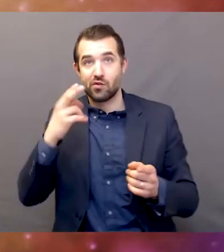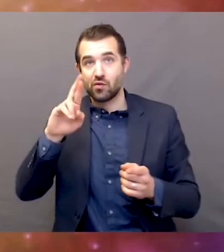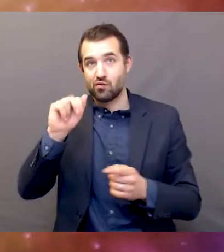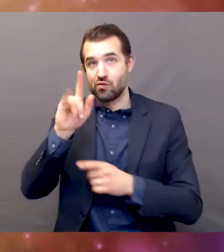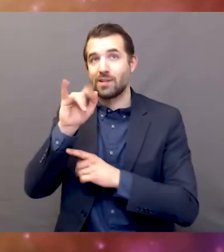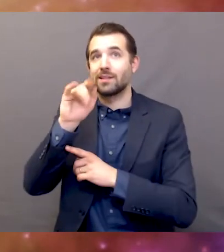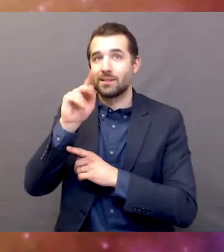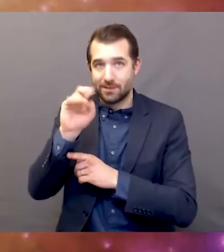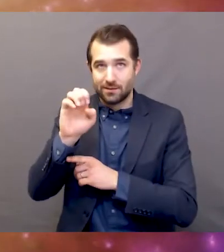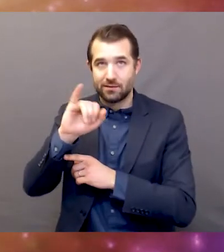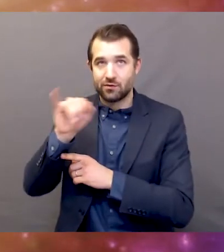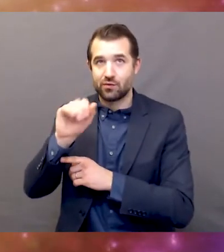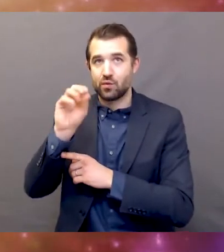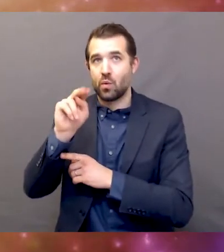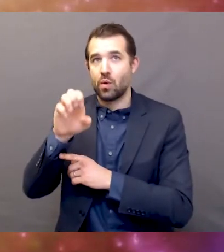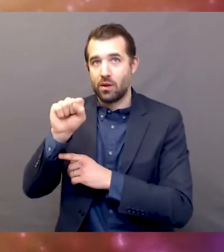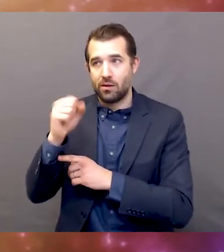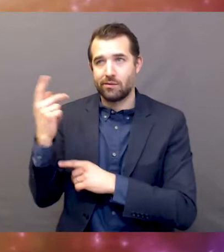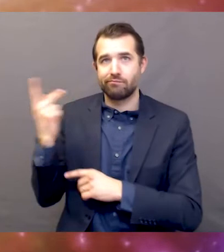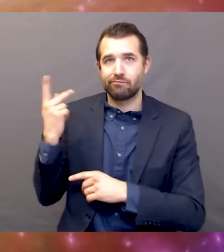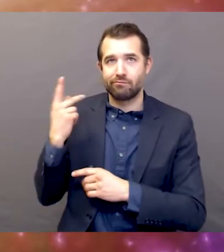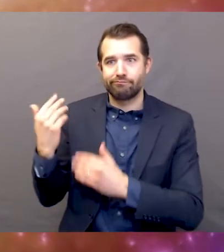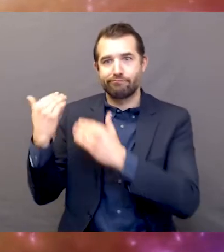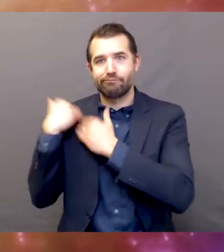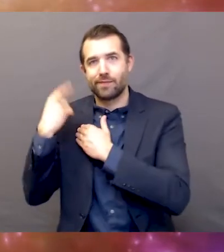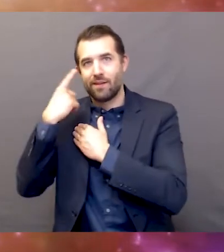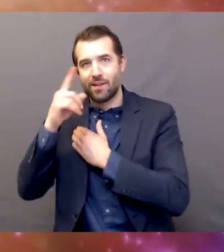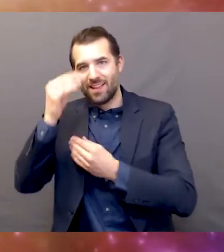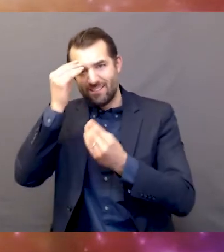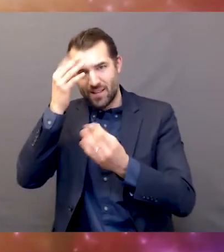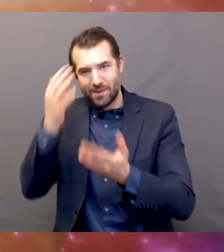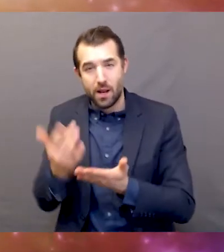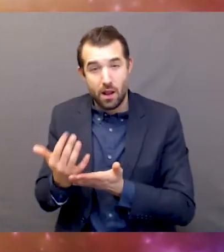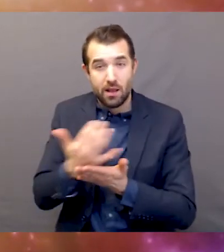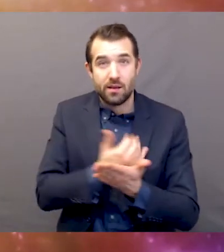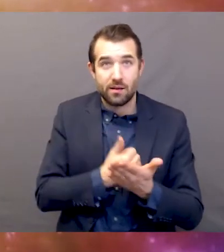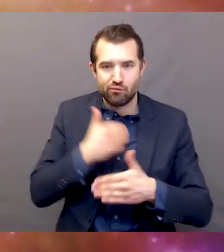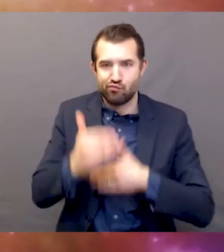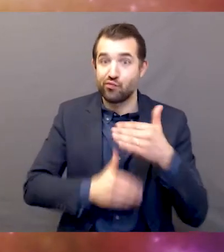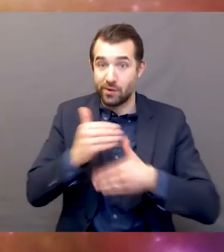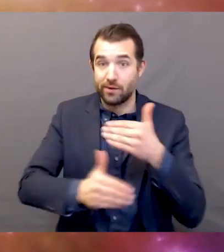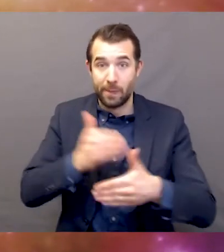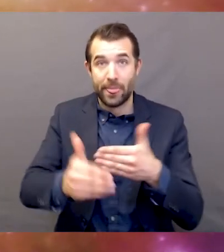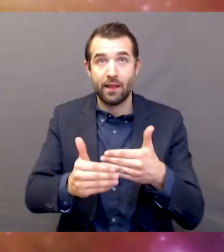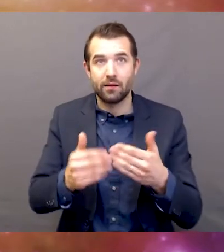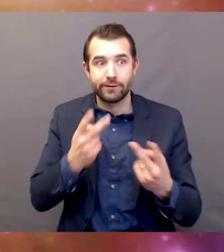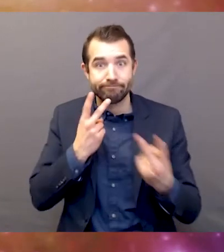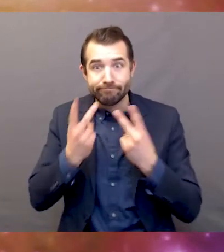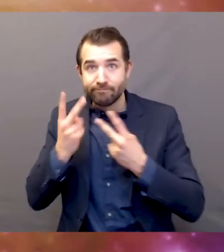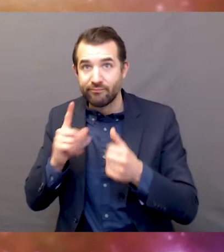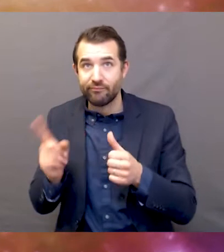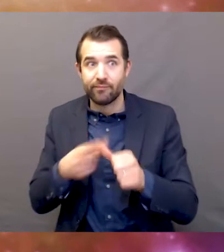the data. And we were the first to see the images of many new classes of objects, including clusters. This was you can imagine this was